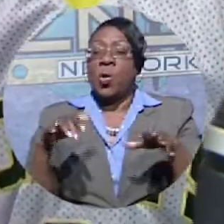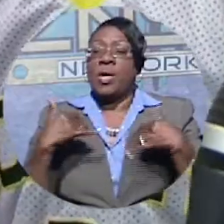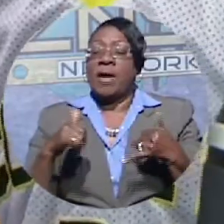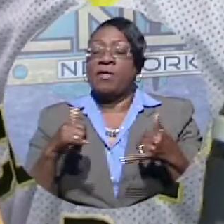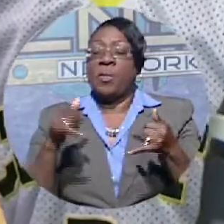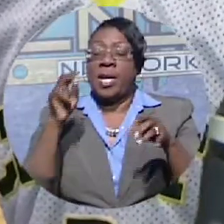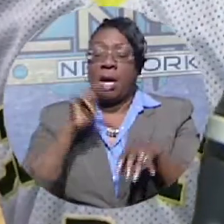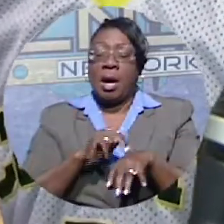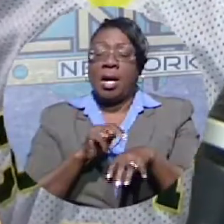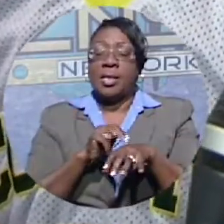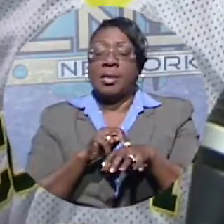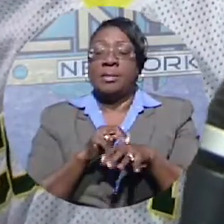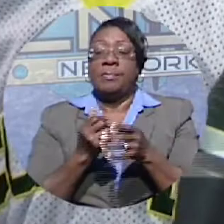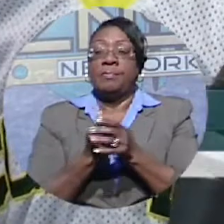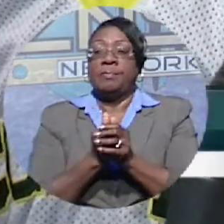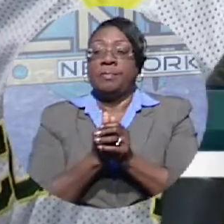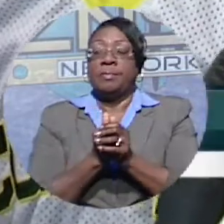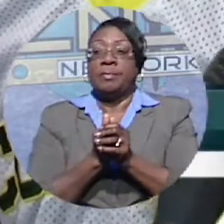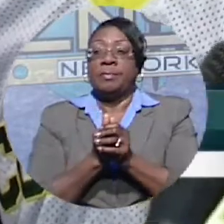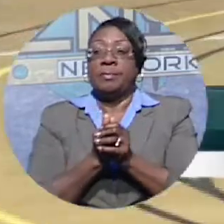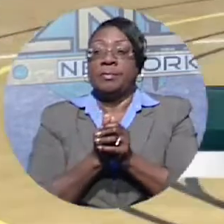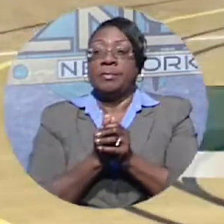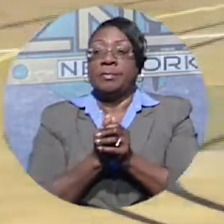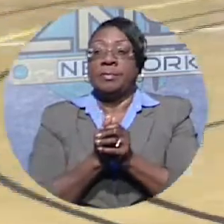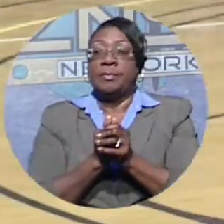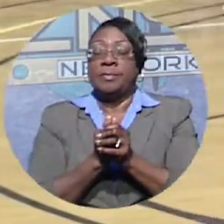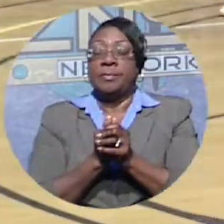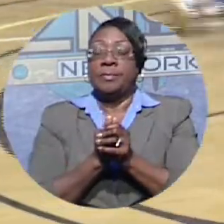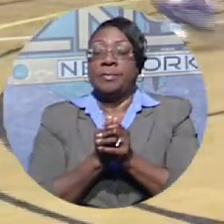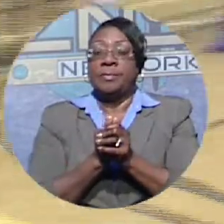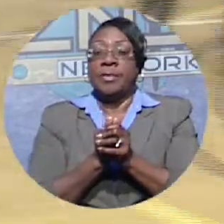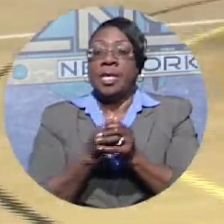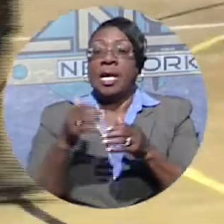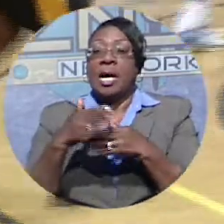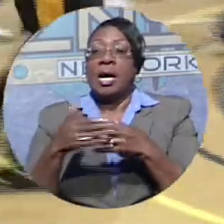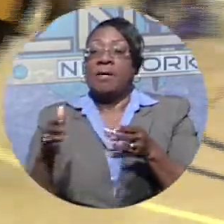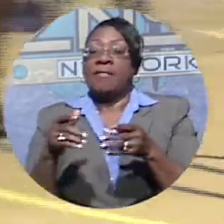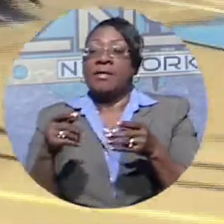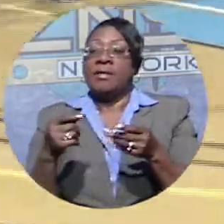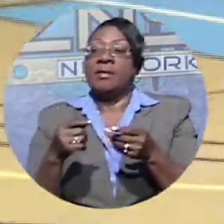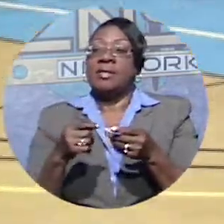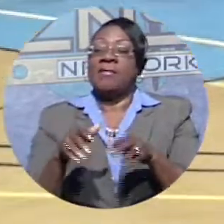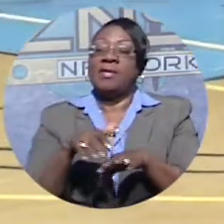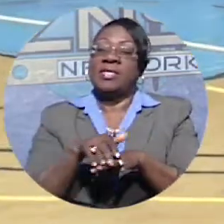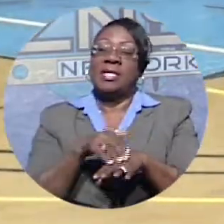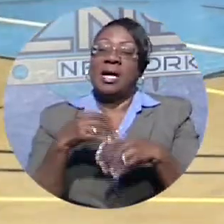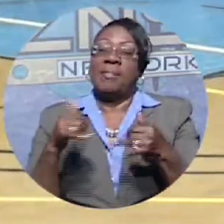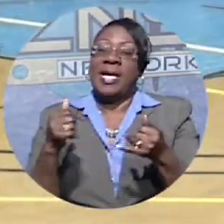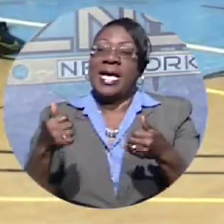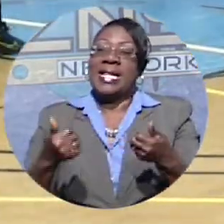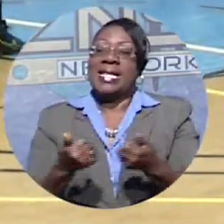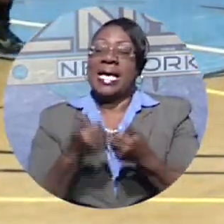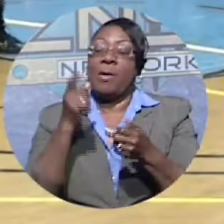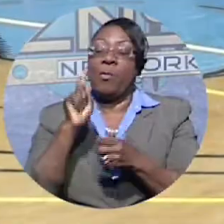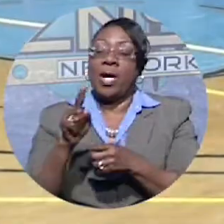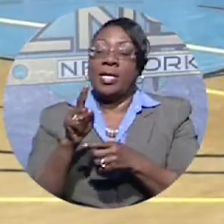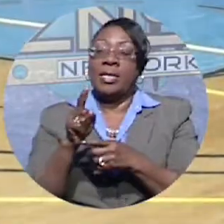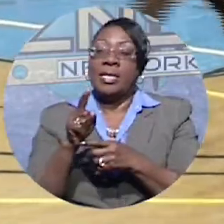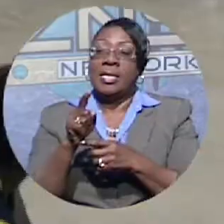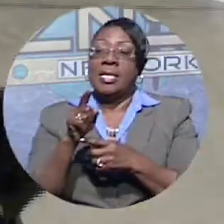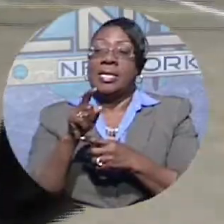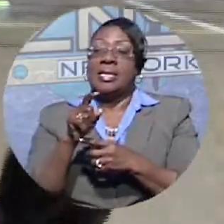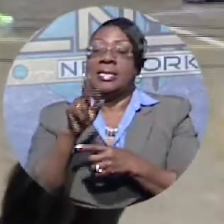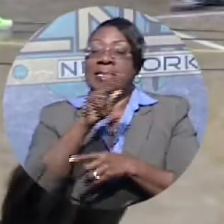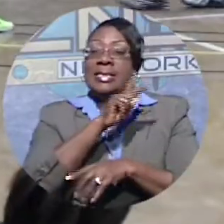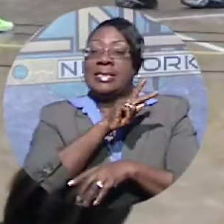We just need to execute, make our free throws, and run our plays. After suffering through a setback in Game 1 of the Senior Girls Championship, the